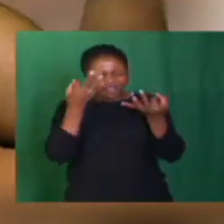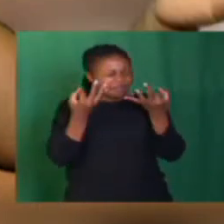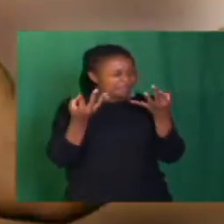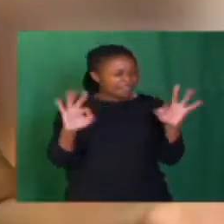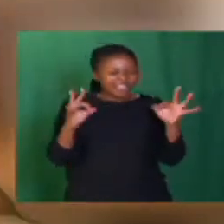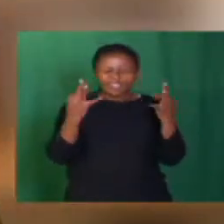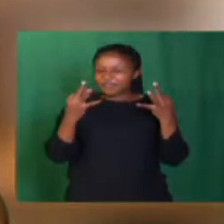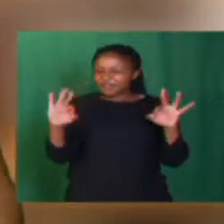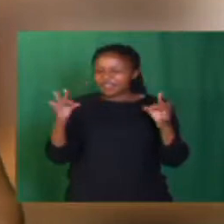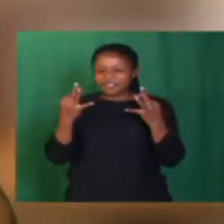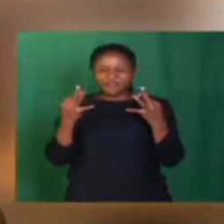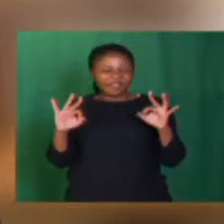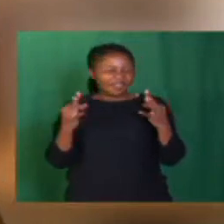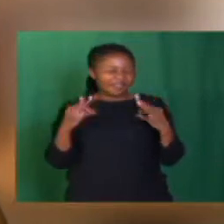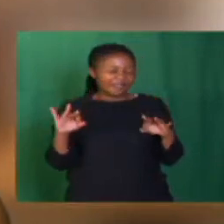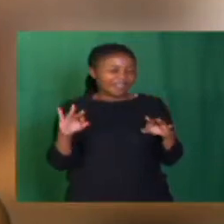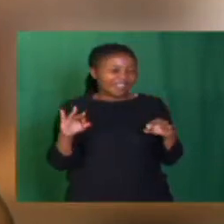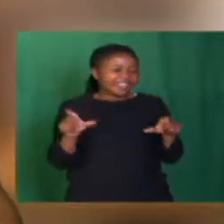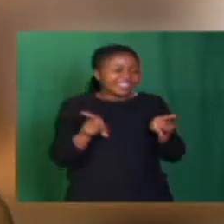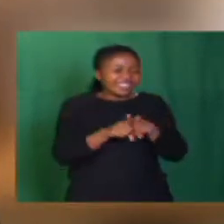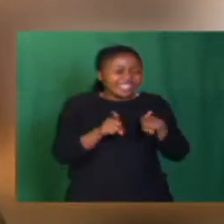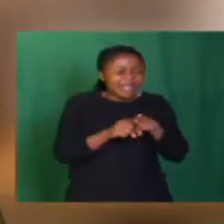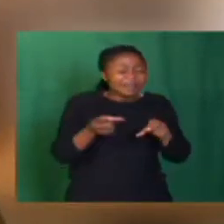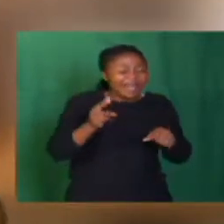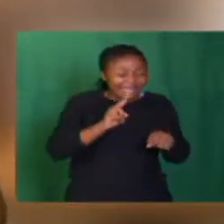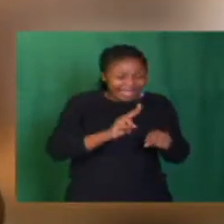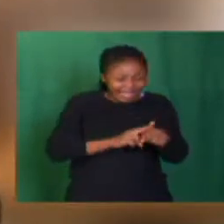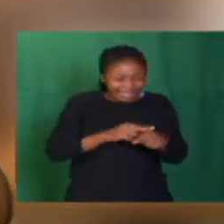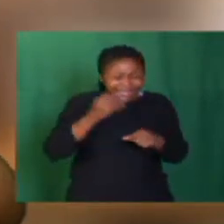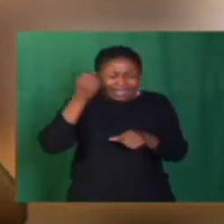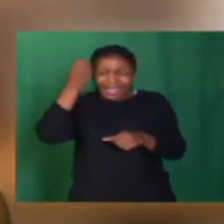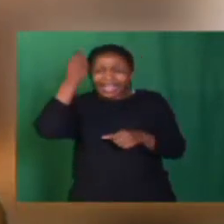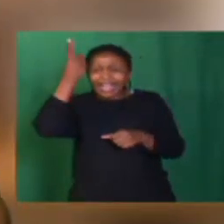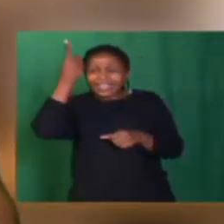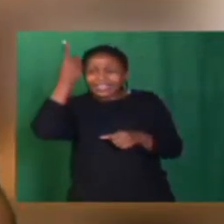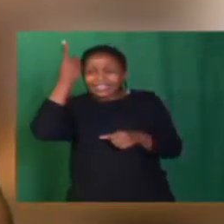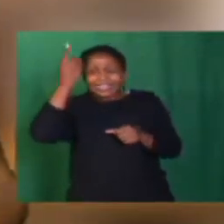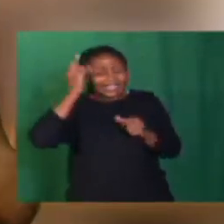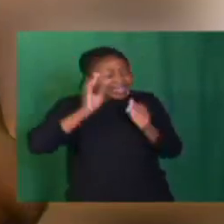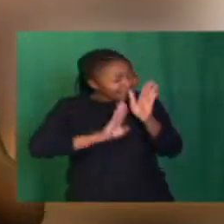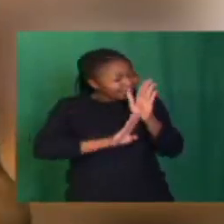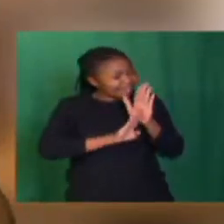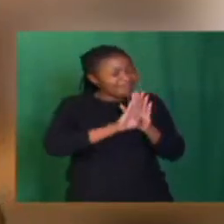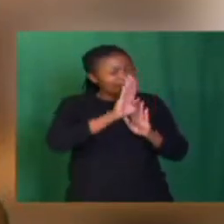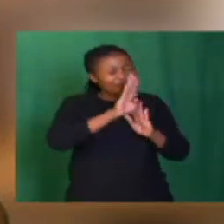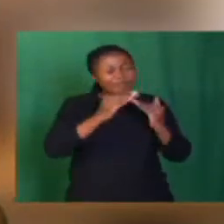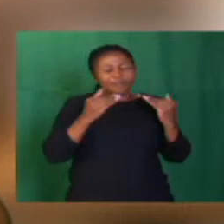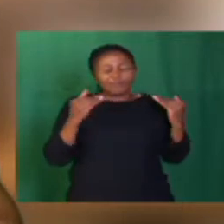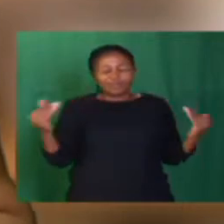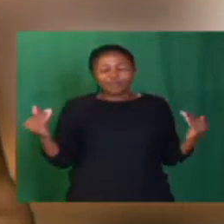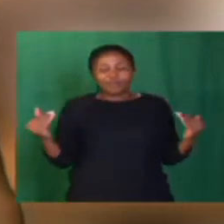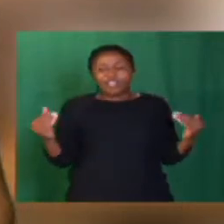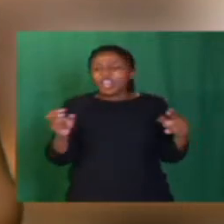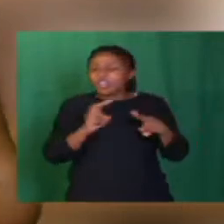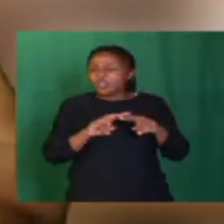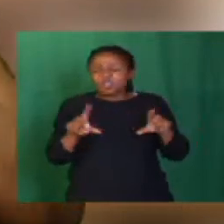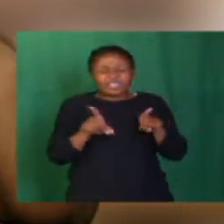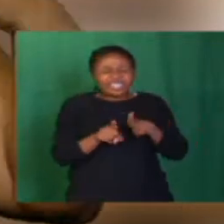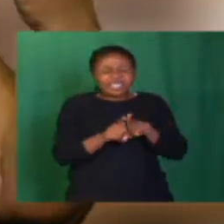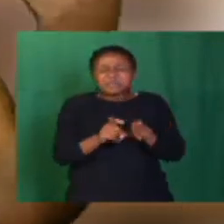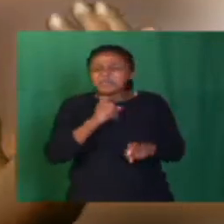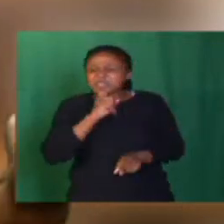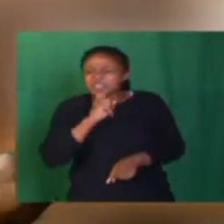largely develop your ideas. And maybe your teacher will pitch in here and there, but it is not an interview. You are just going to